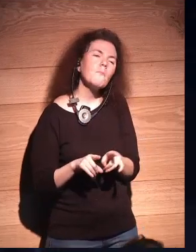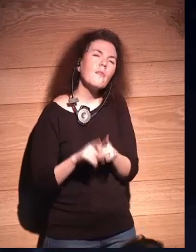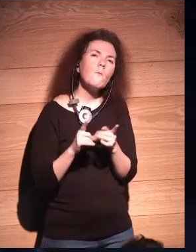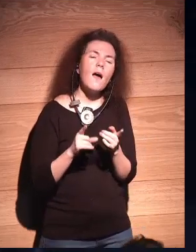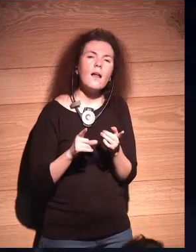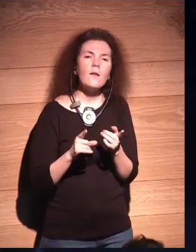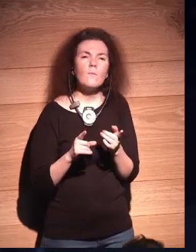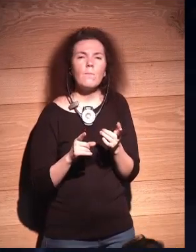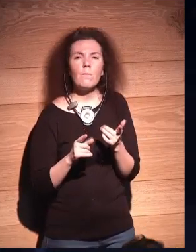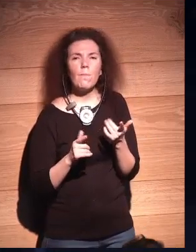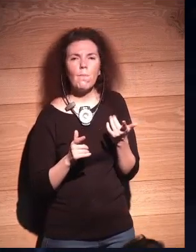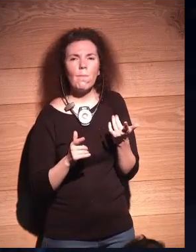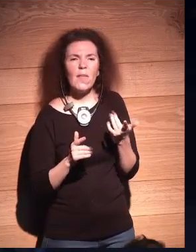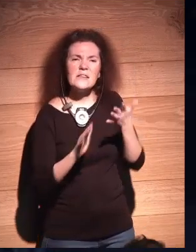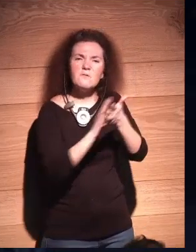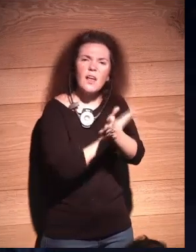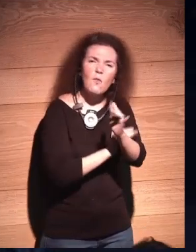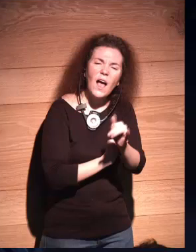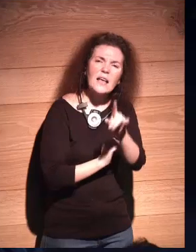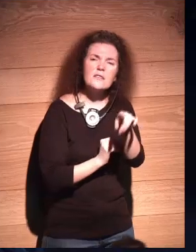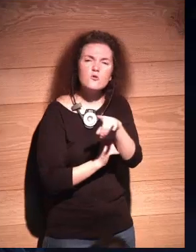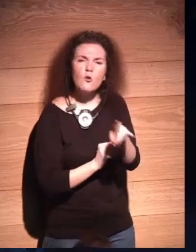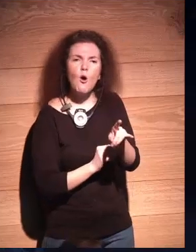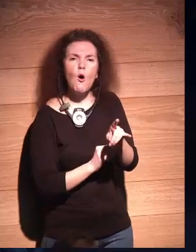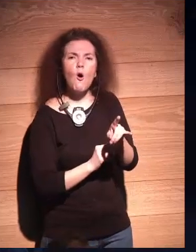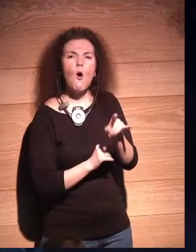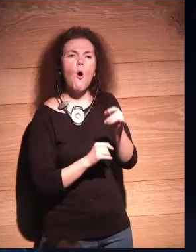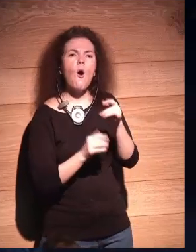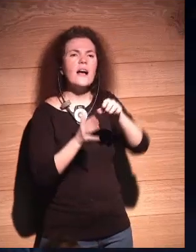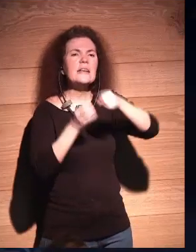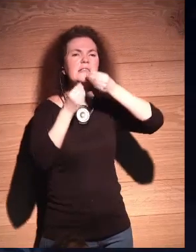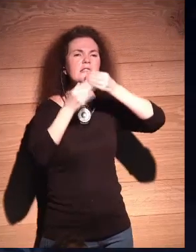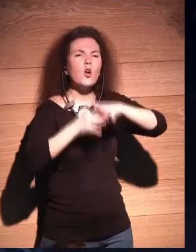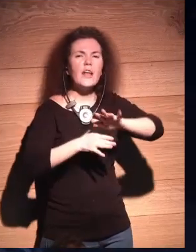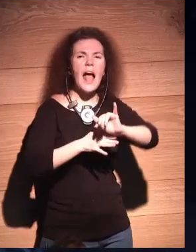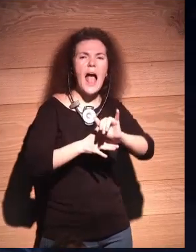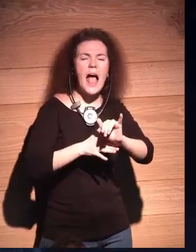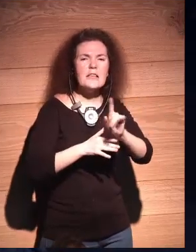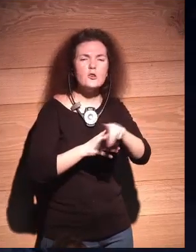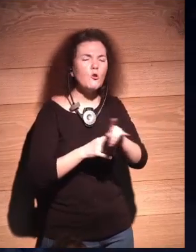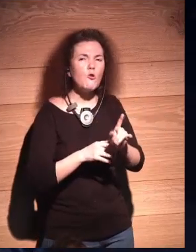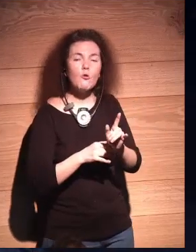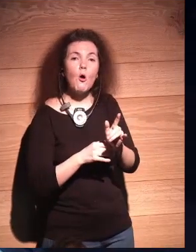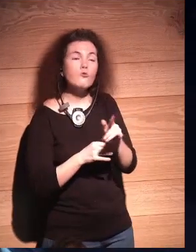or fits into some kind of bigger narrative. I'm just very seduced by things that are